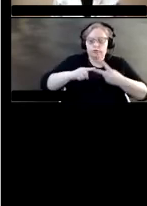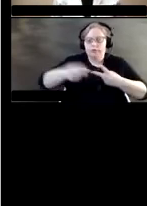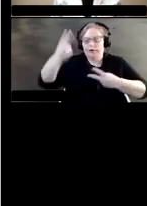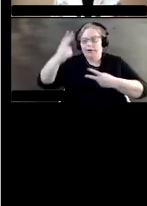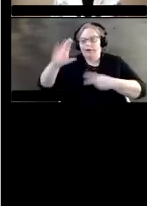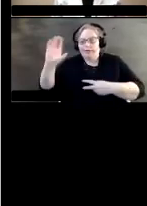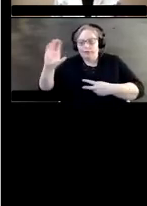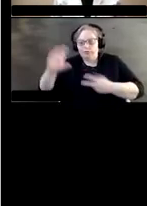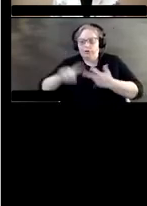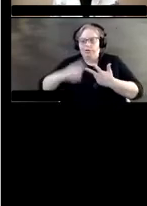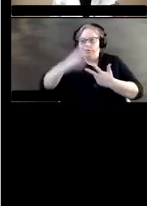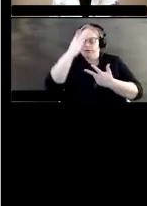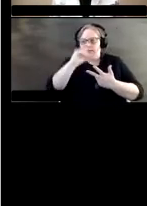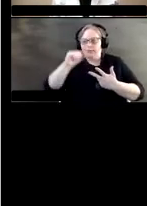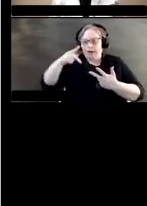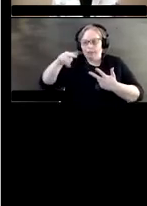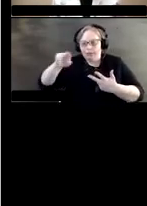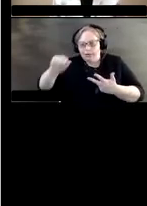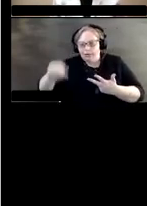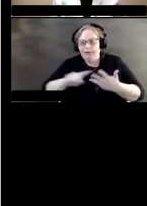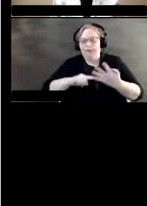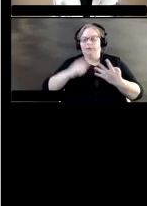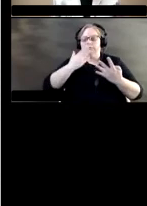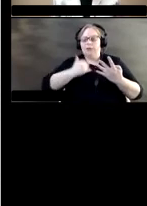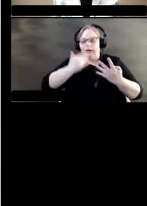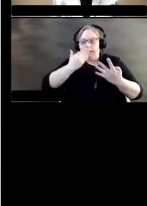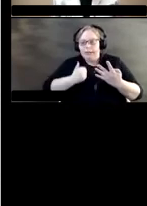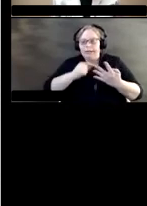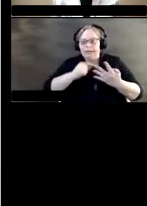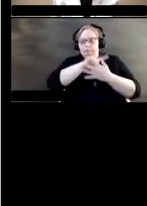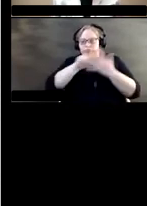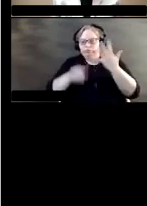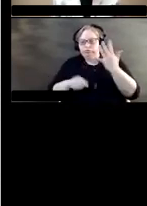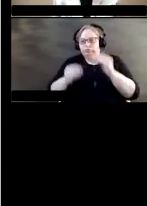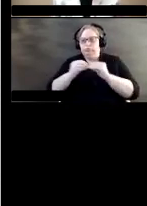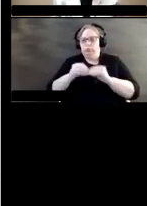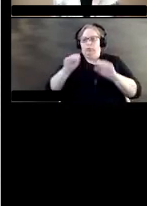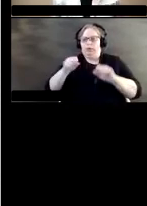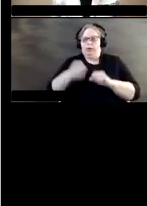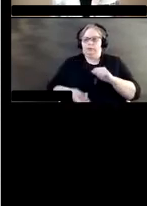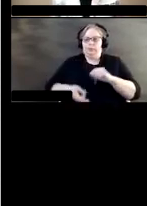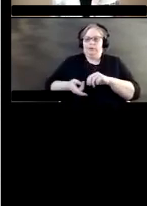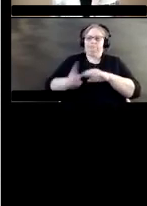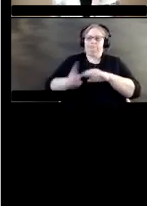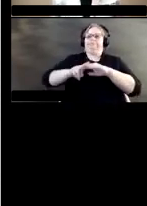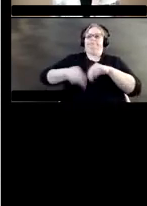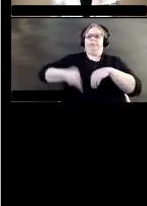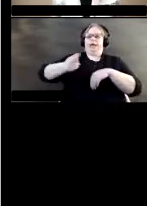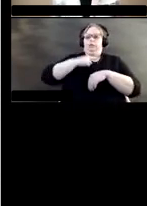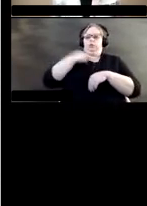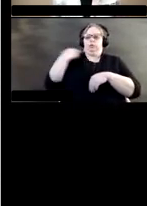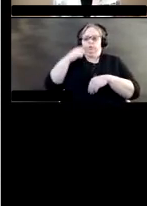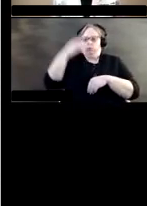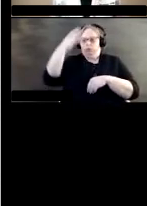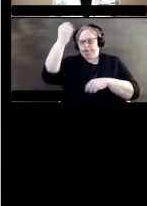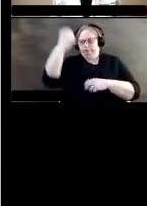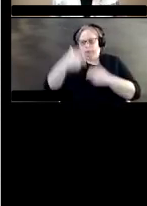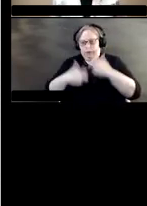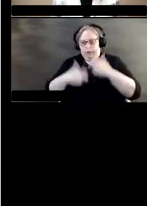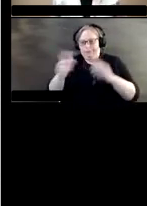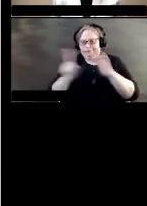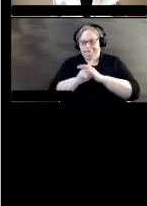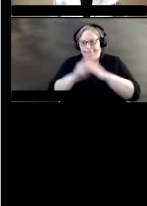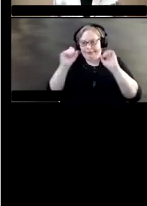apnea, diabetes, all of those things that can put you at more risk for memory problems. And then we tend to make sure we